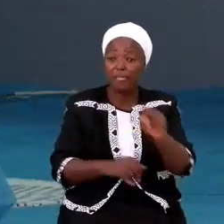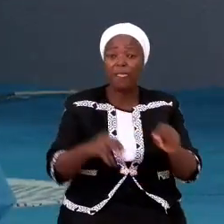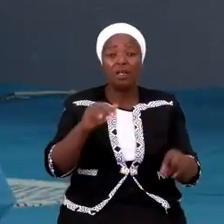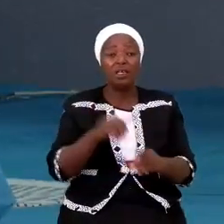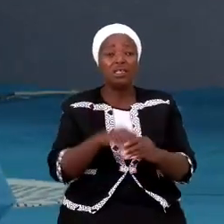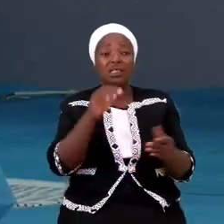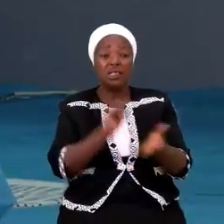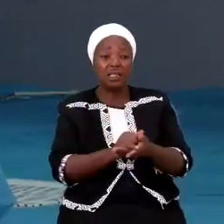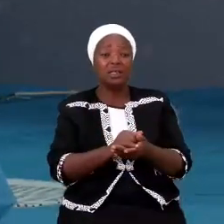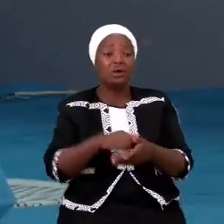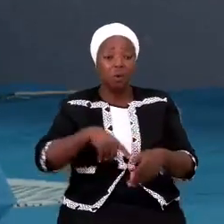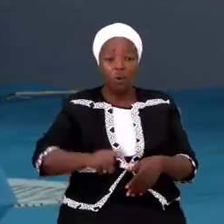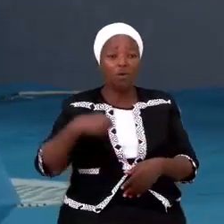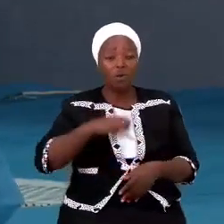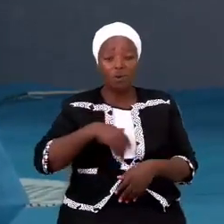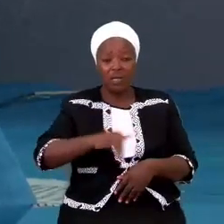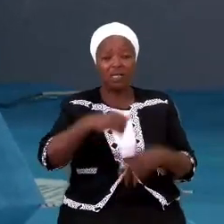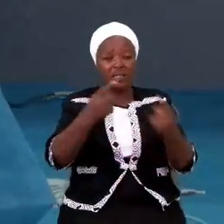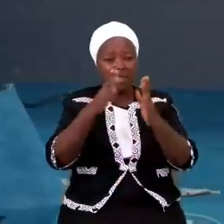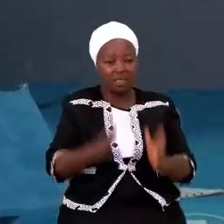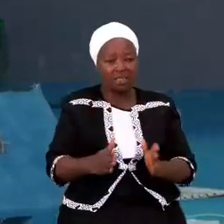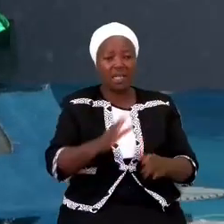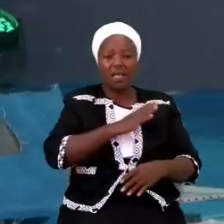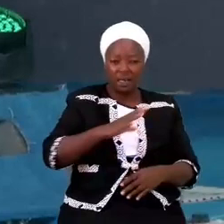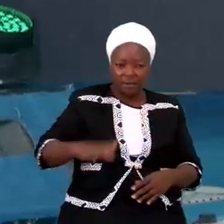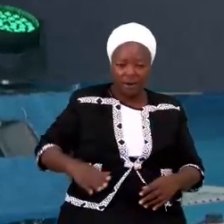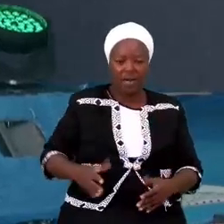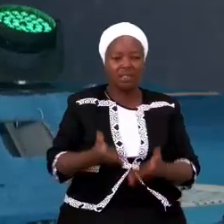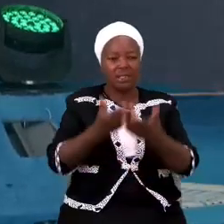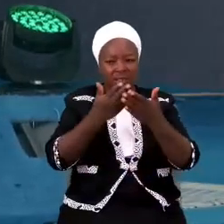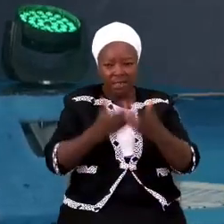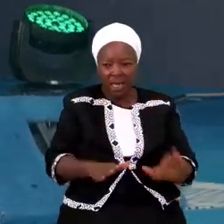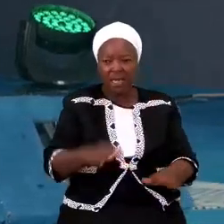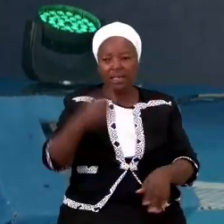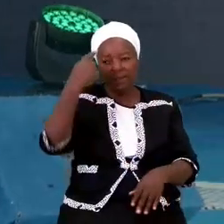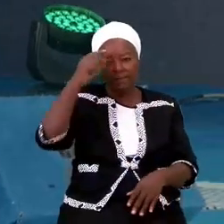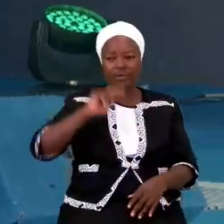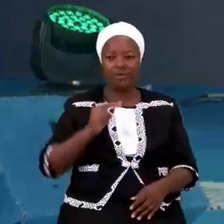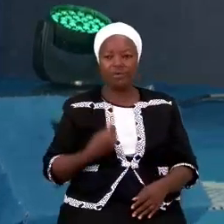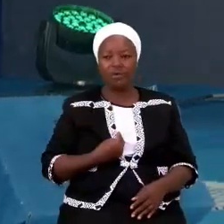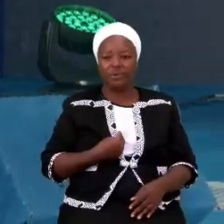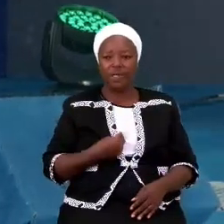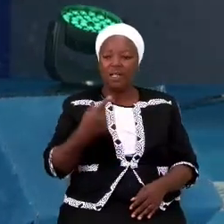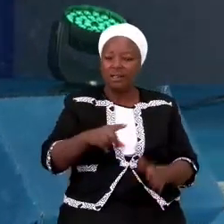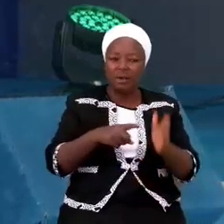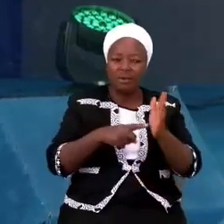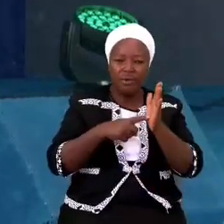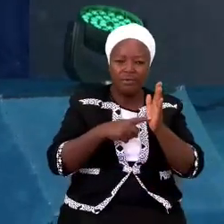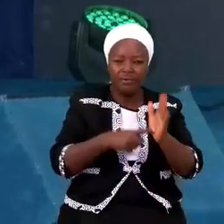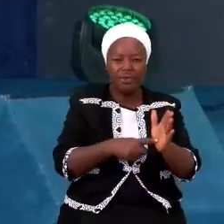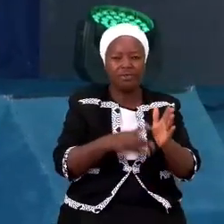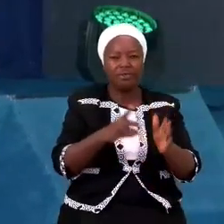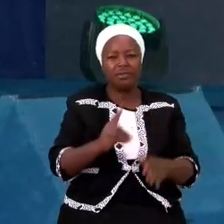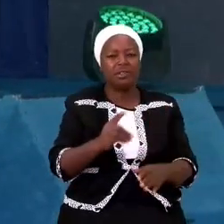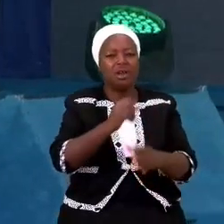us. The revealed love of God for man through Christ. Look at three things